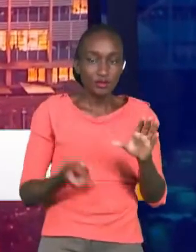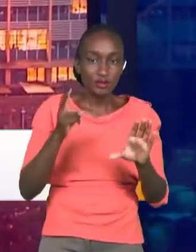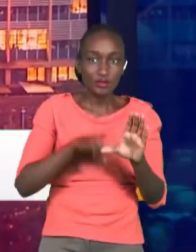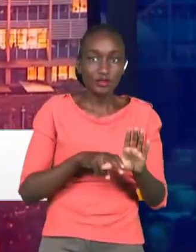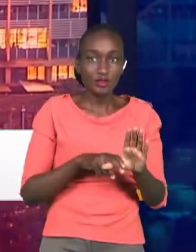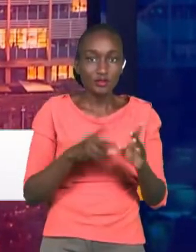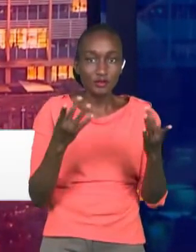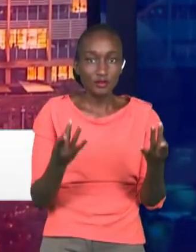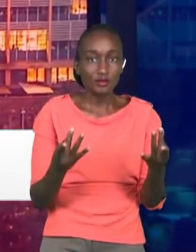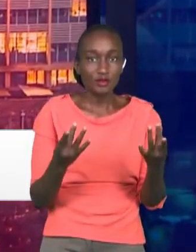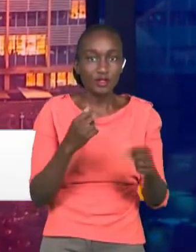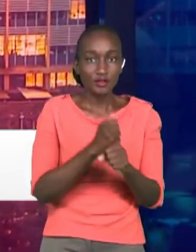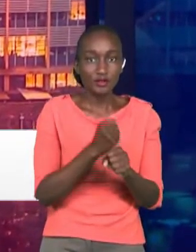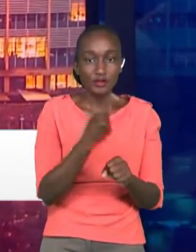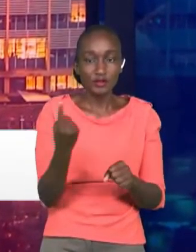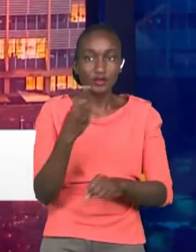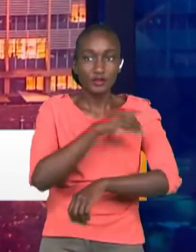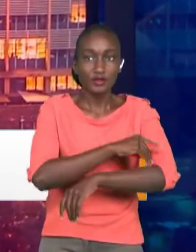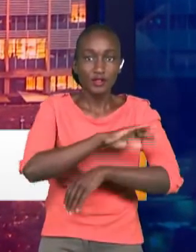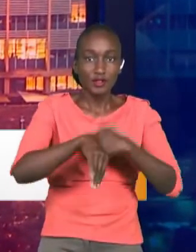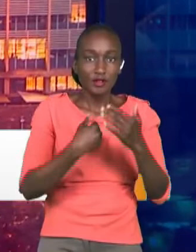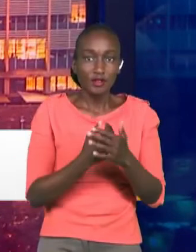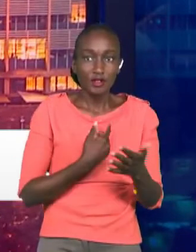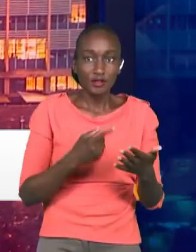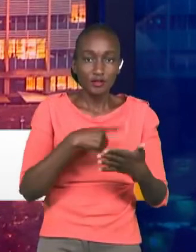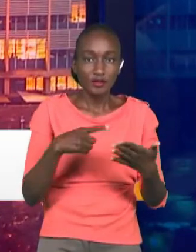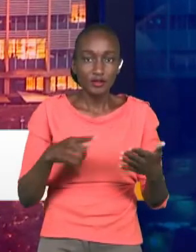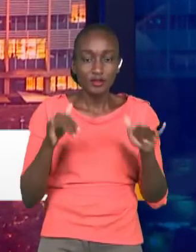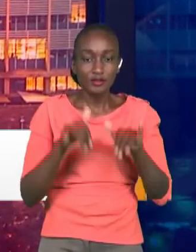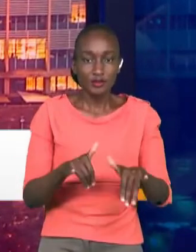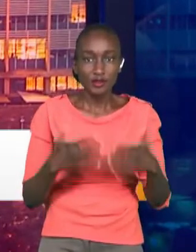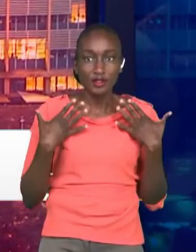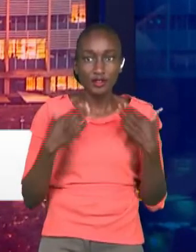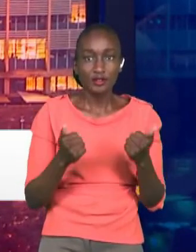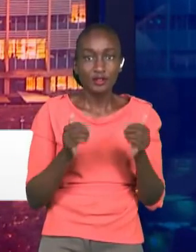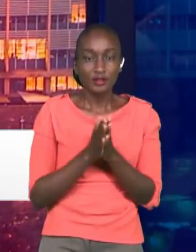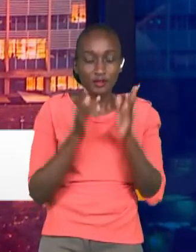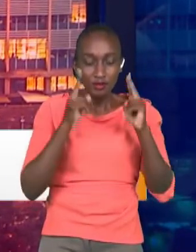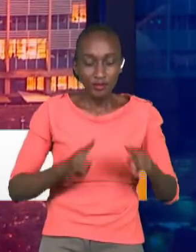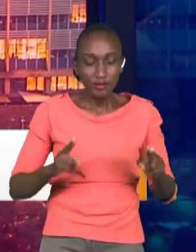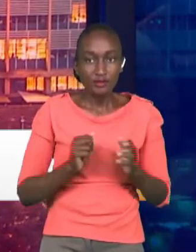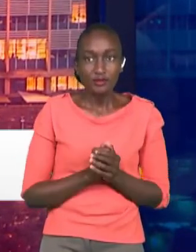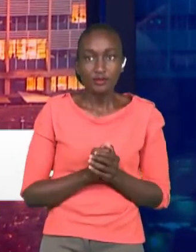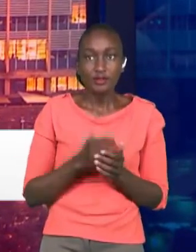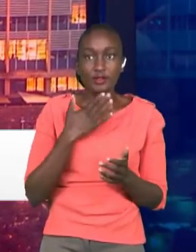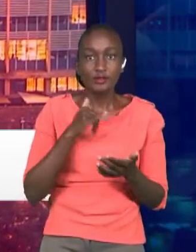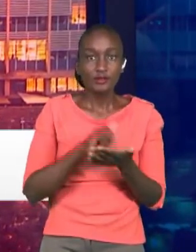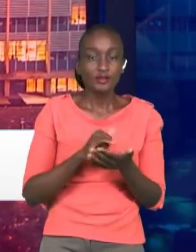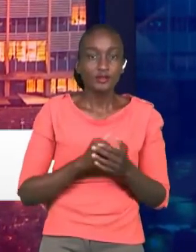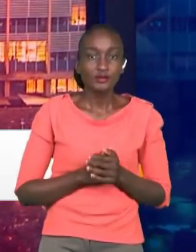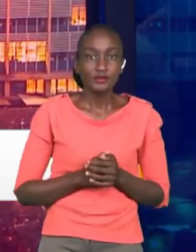yoga, mm-hmm, and do every day. Yeah. And everyone have the right to stay healthy and in the peace. Okay. So I want that